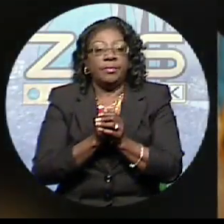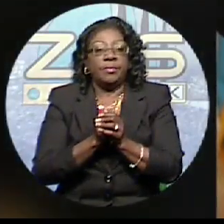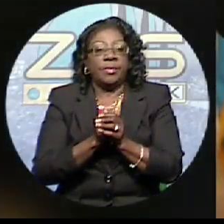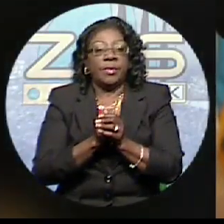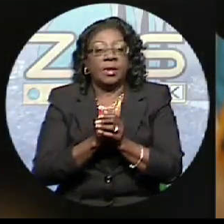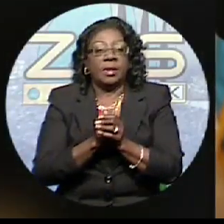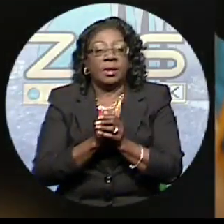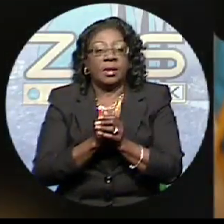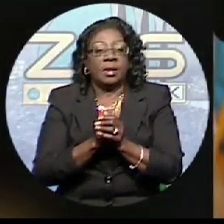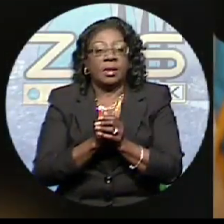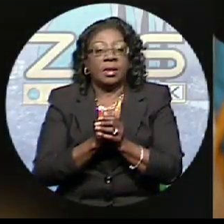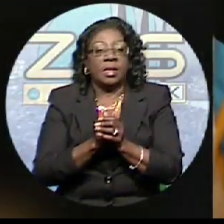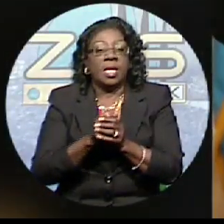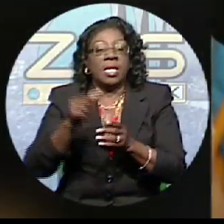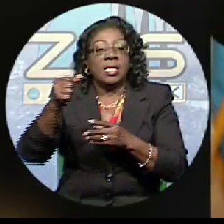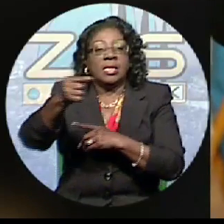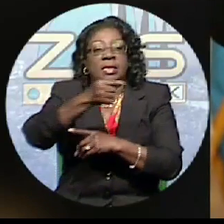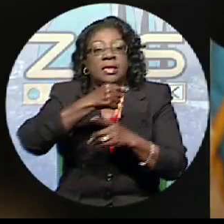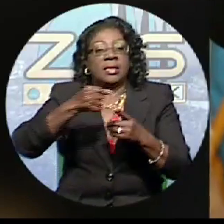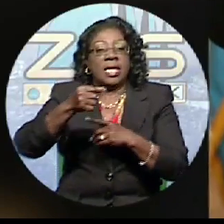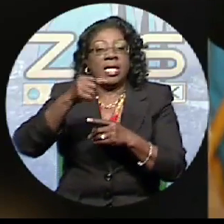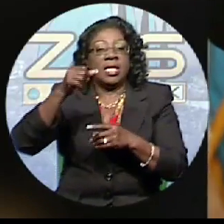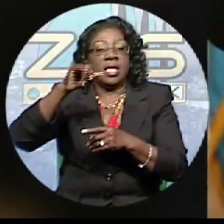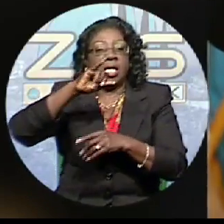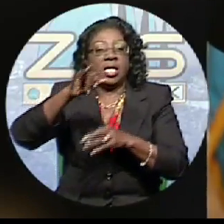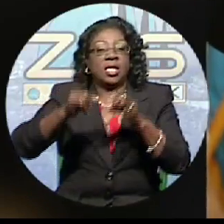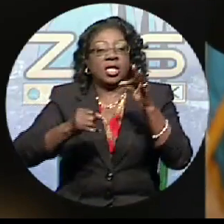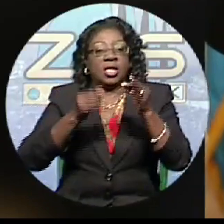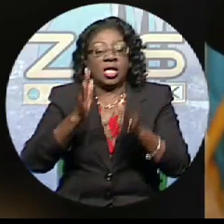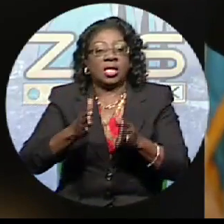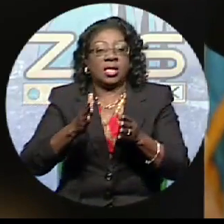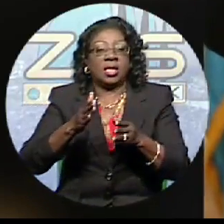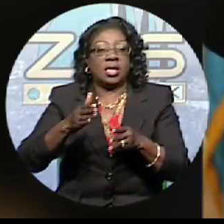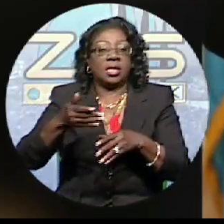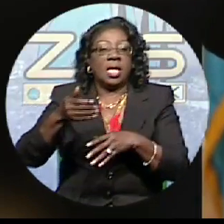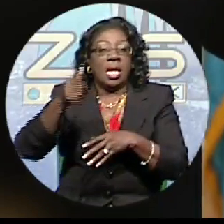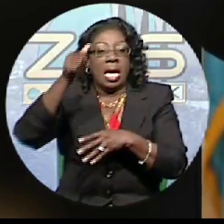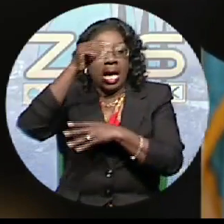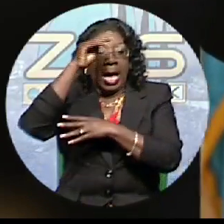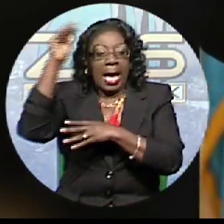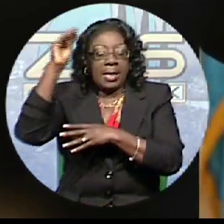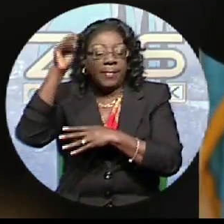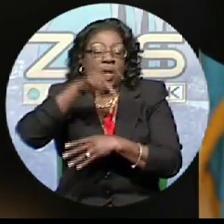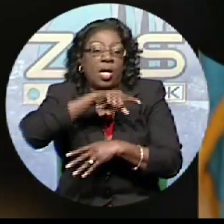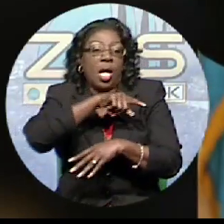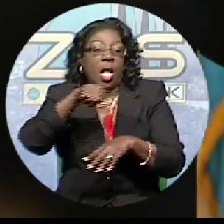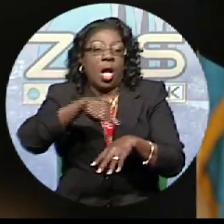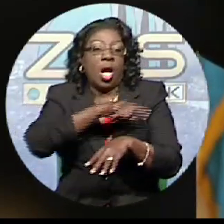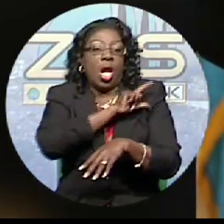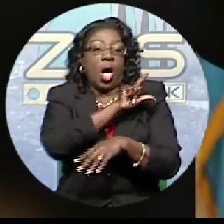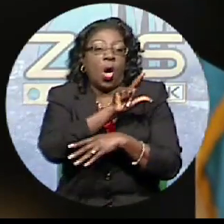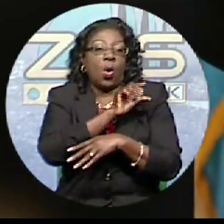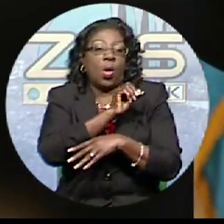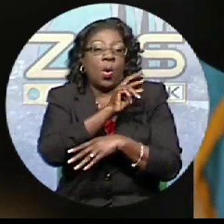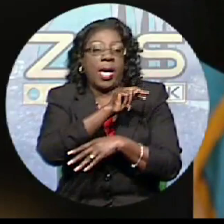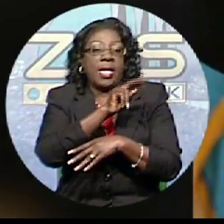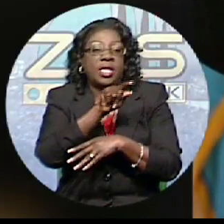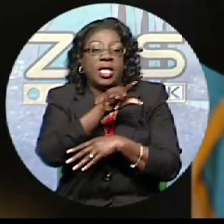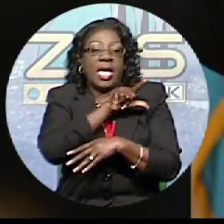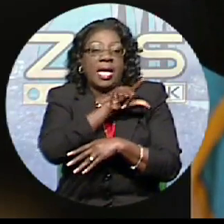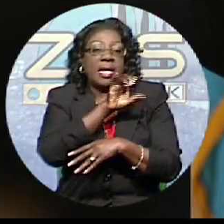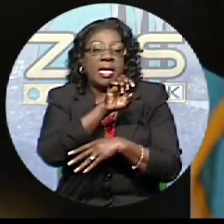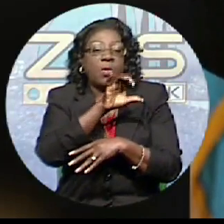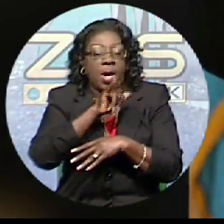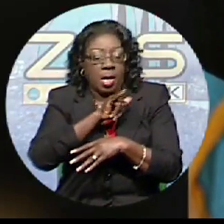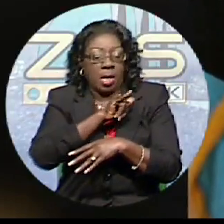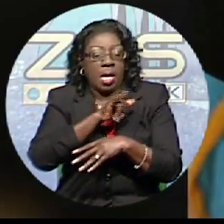Breaking news coming in right now. Senior Justice Hartman Longley is to be sworn in as Chief Justice on Monday. We just got this news just in. Justice Longley has